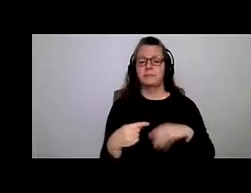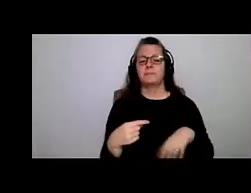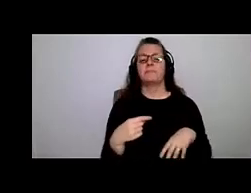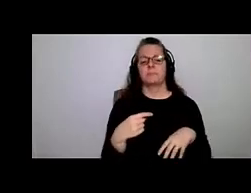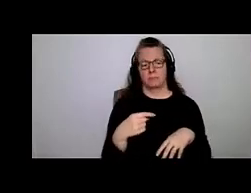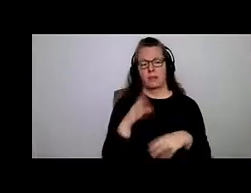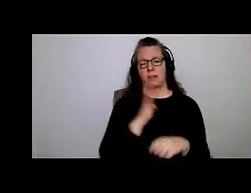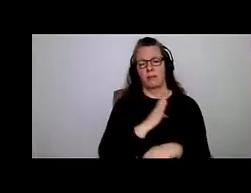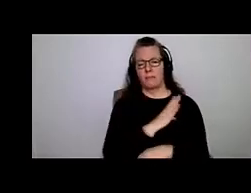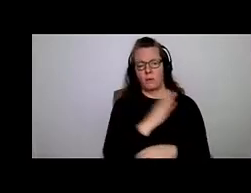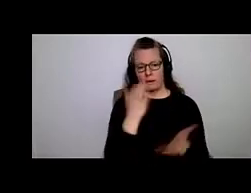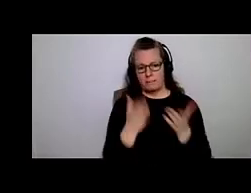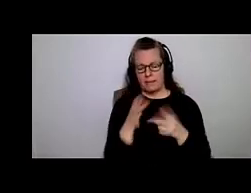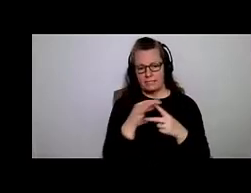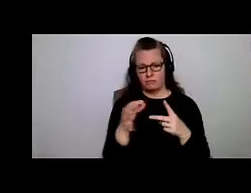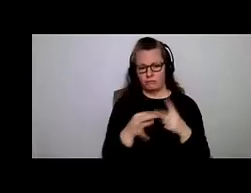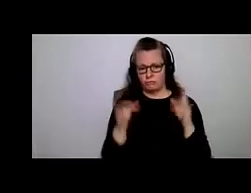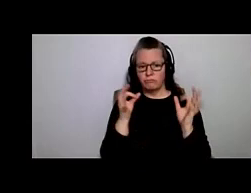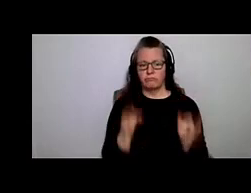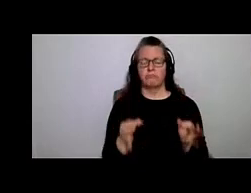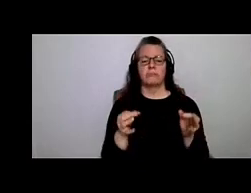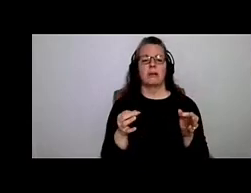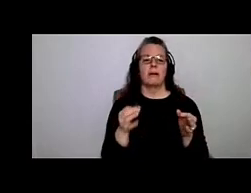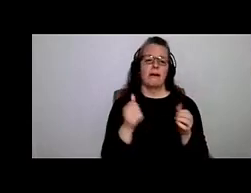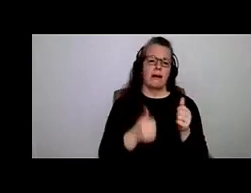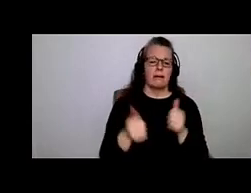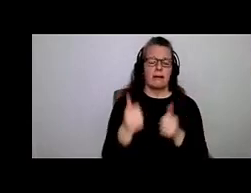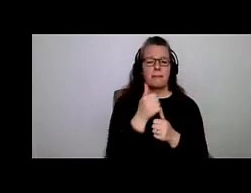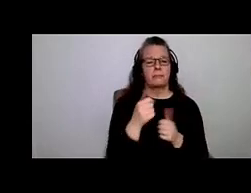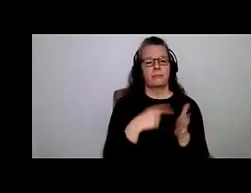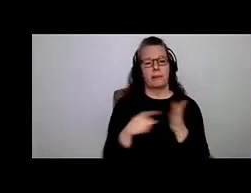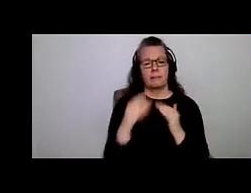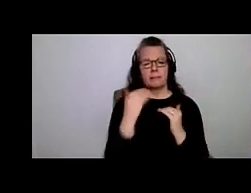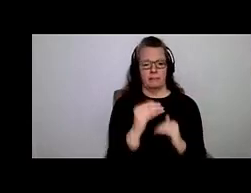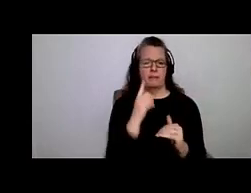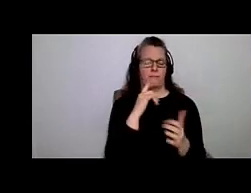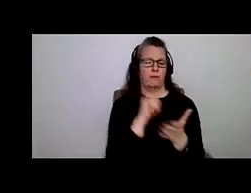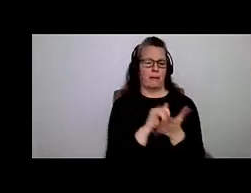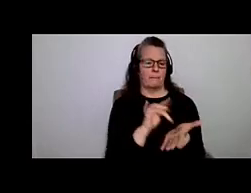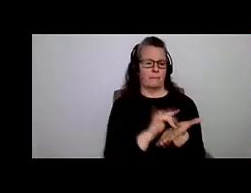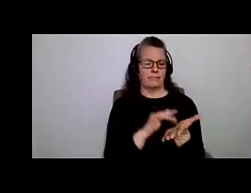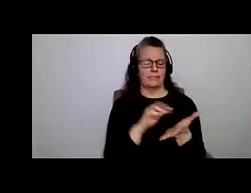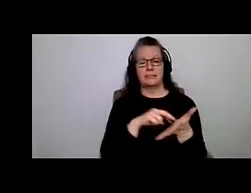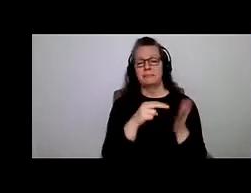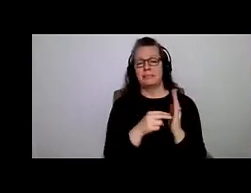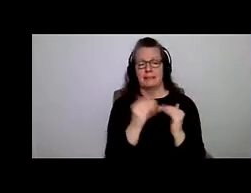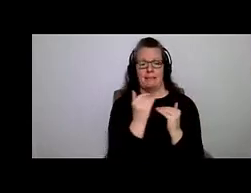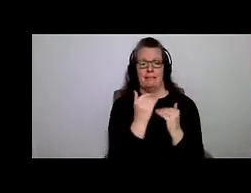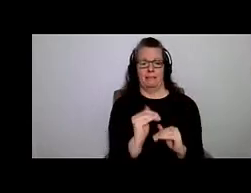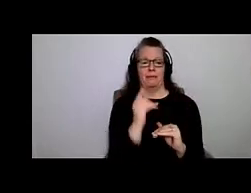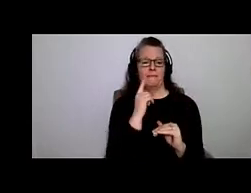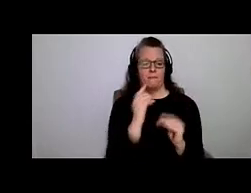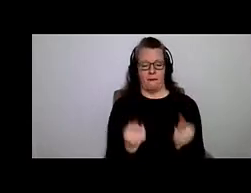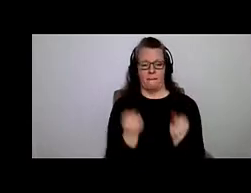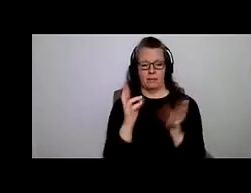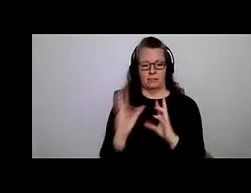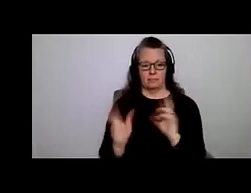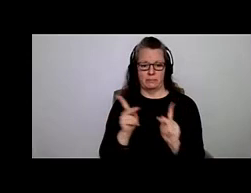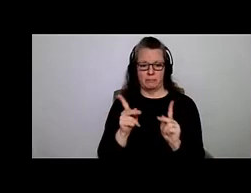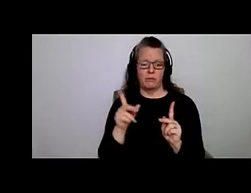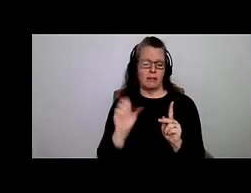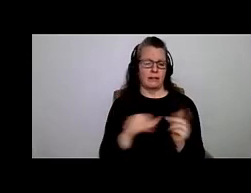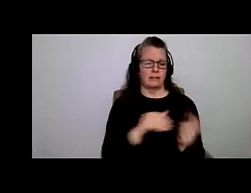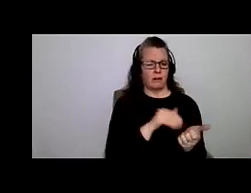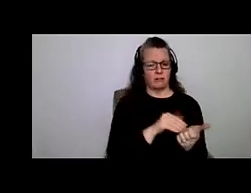board may choose to establish an upper payment limit for that prescription drug, and that is a limit on what consumers and providers